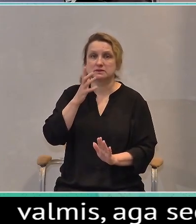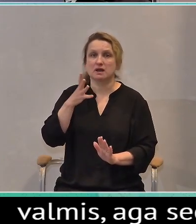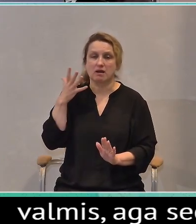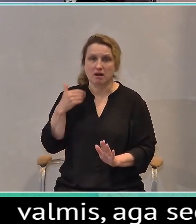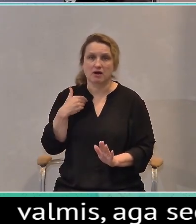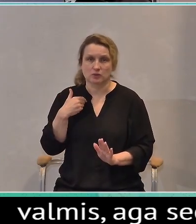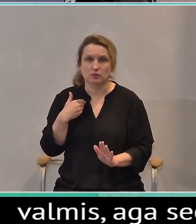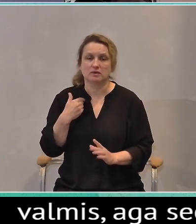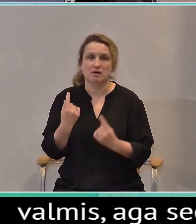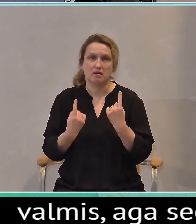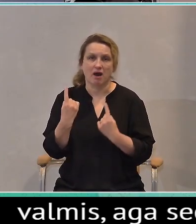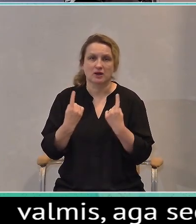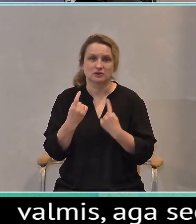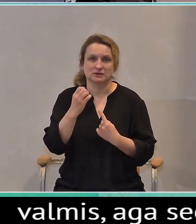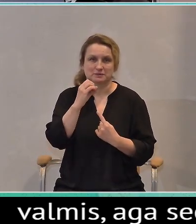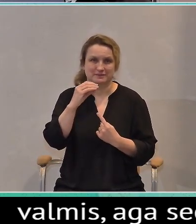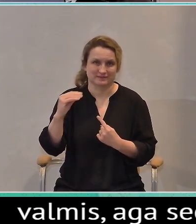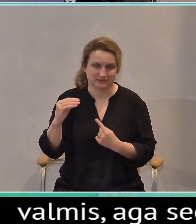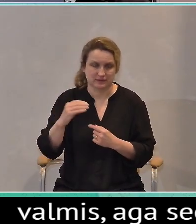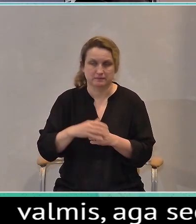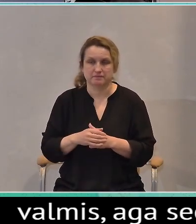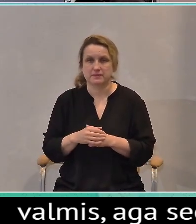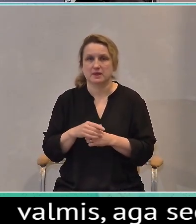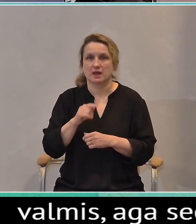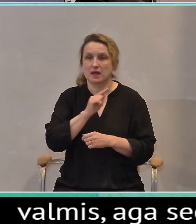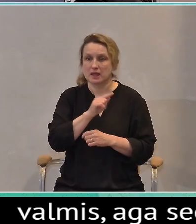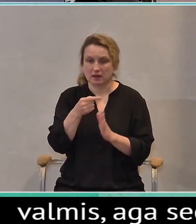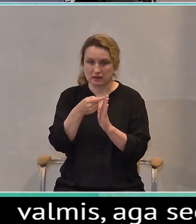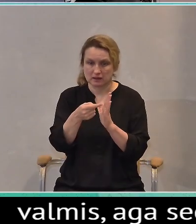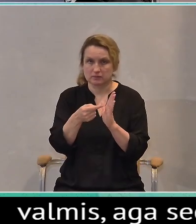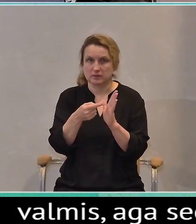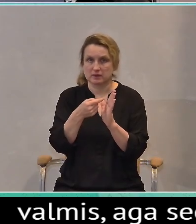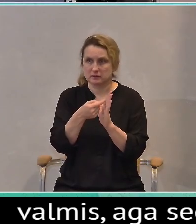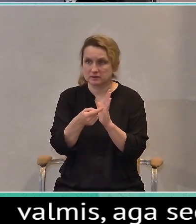and I understood that they were suspecting EDS.